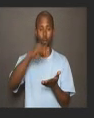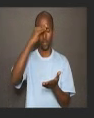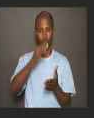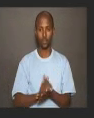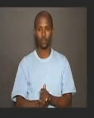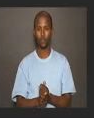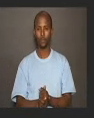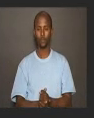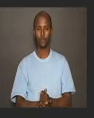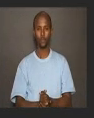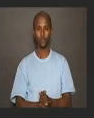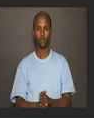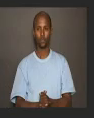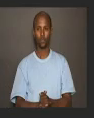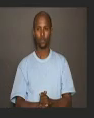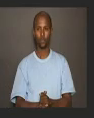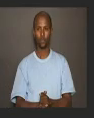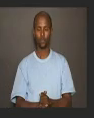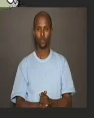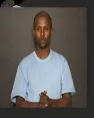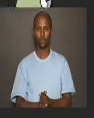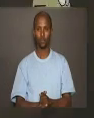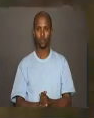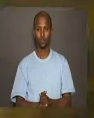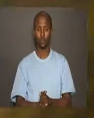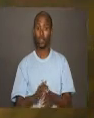Let's get back to our lesson.